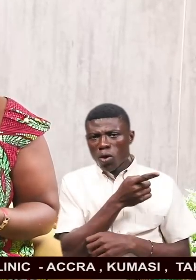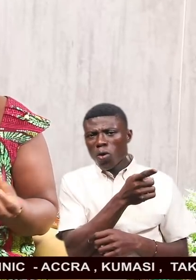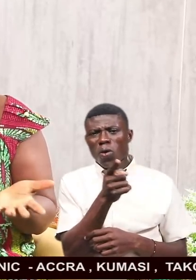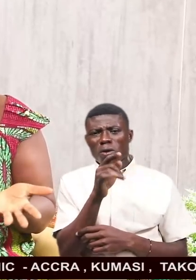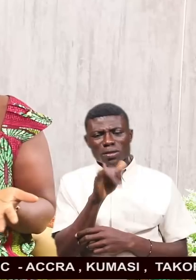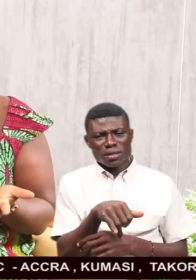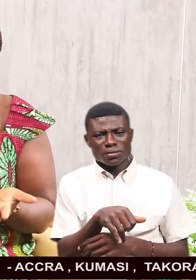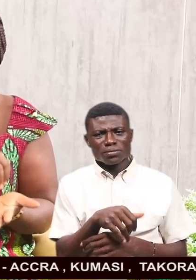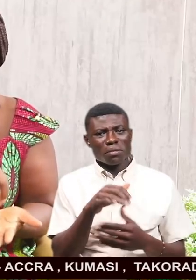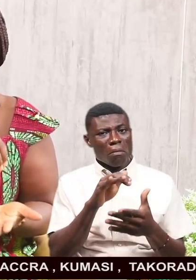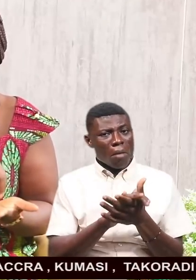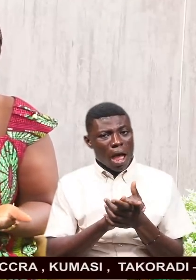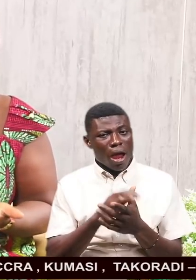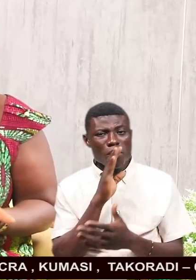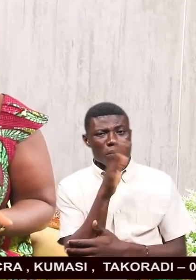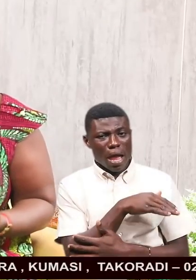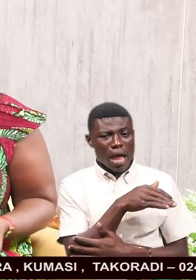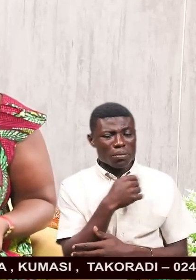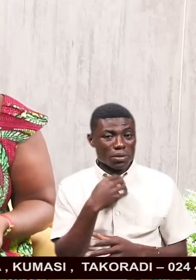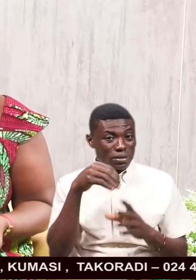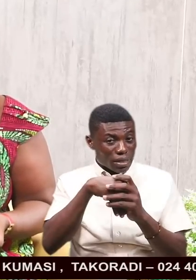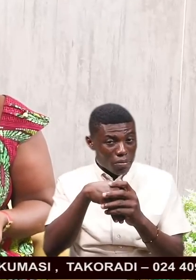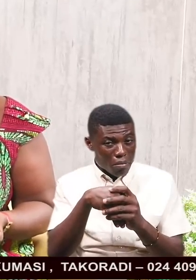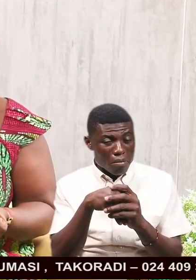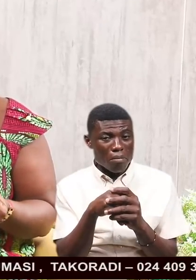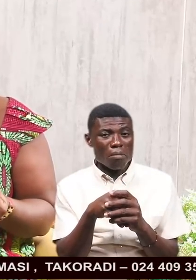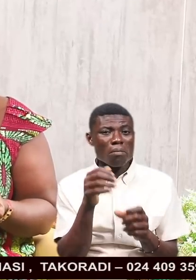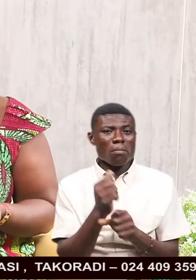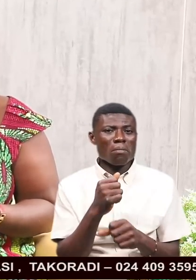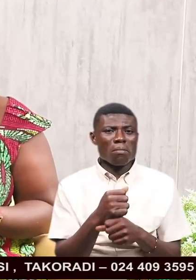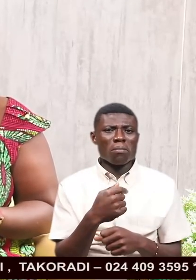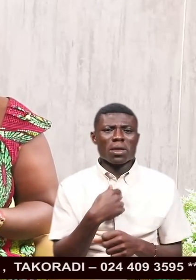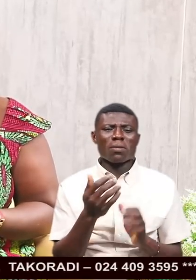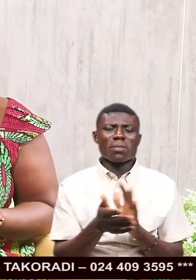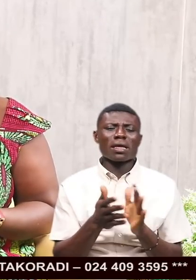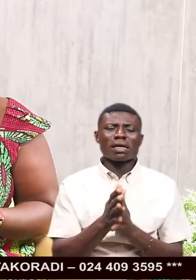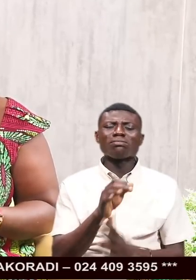say aware boni a mi ko mu nti no ama maye din